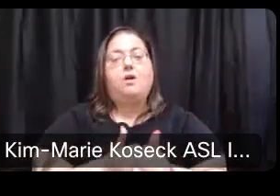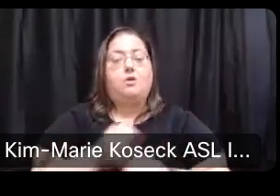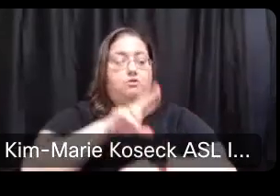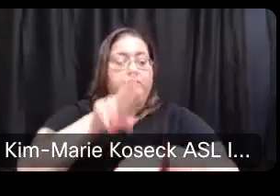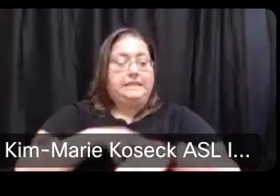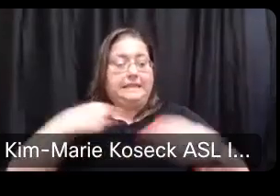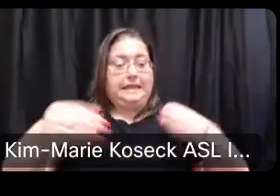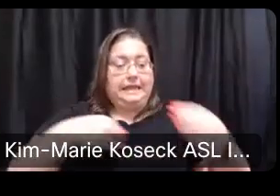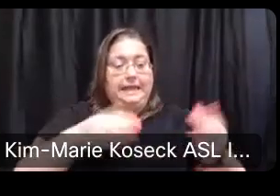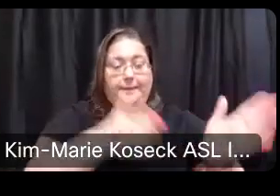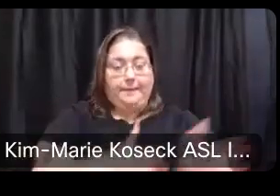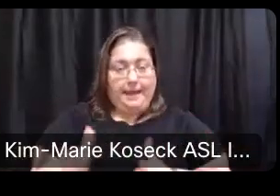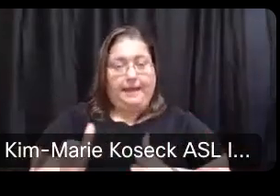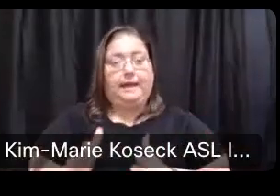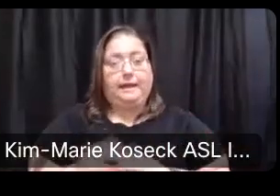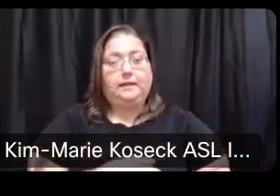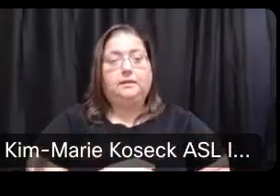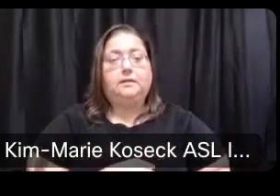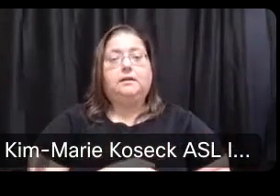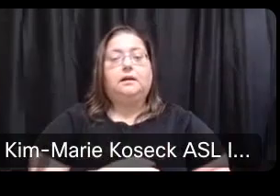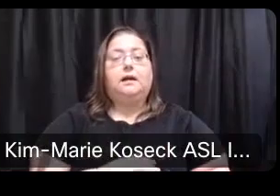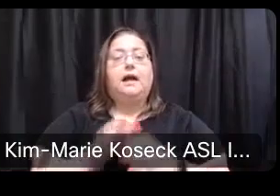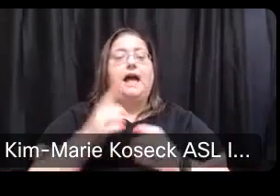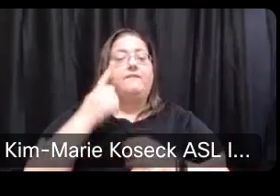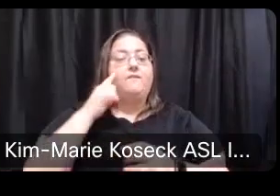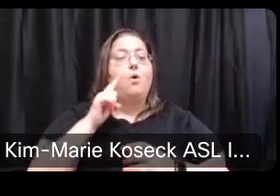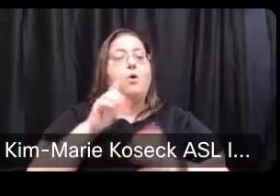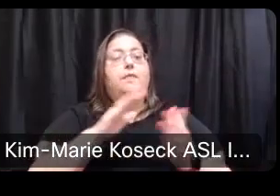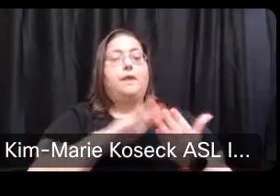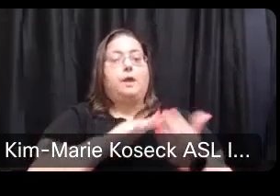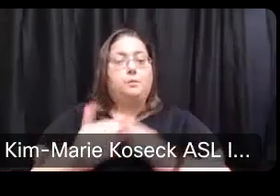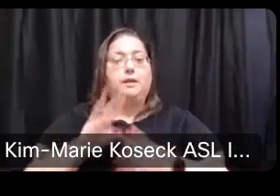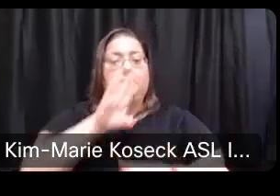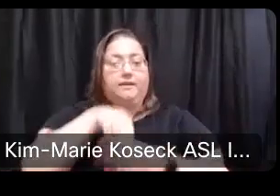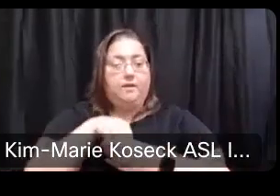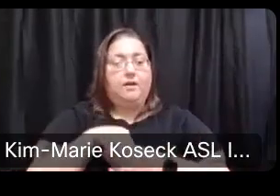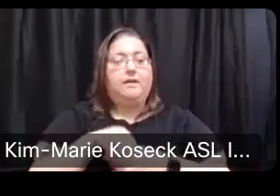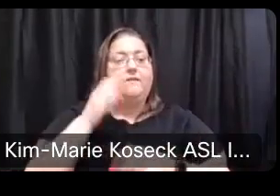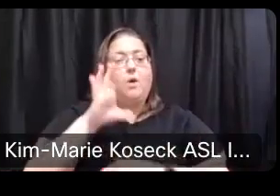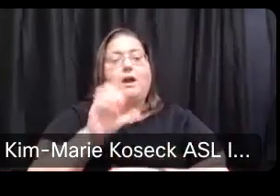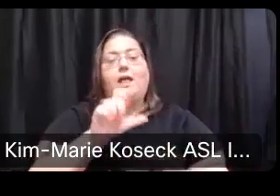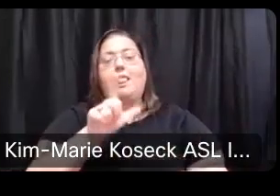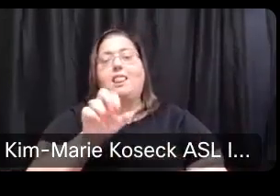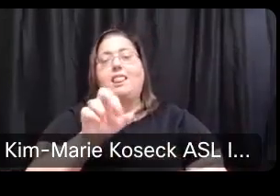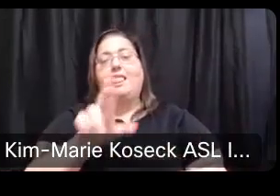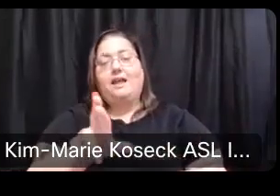planning occurs. And for the community engagement portion for CLEAR, several engagement